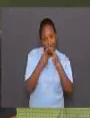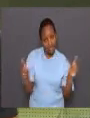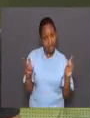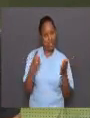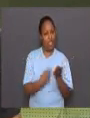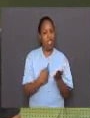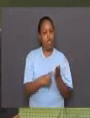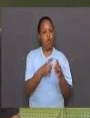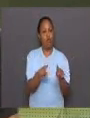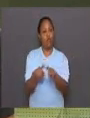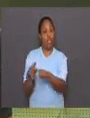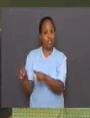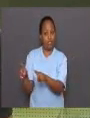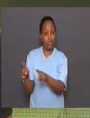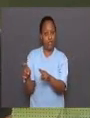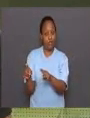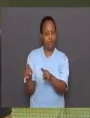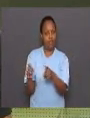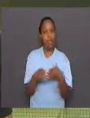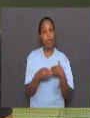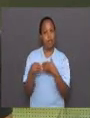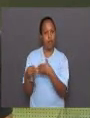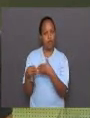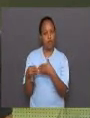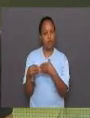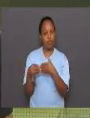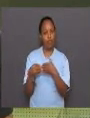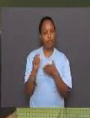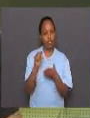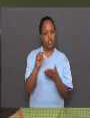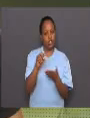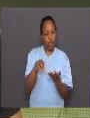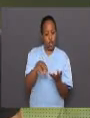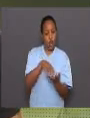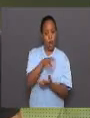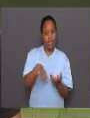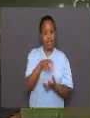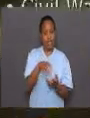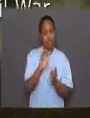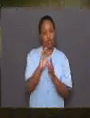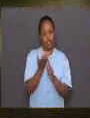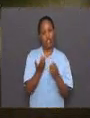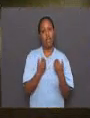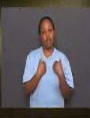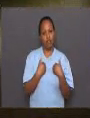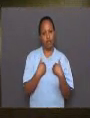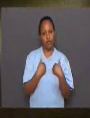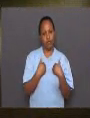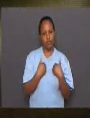this diversity has led to some complex situations,